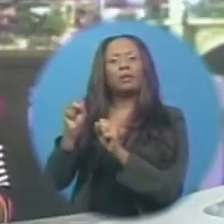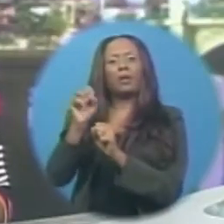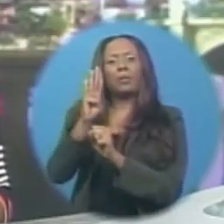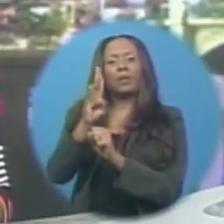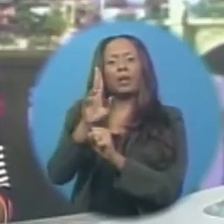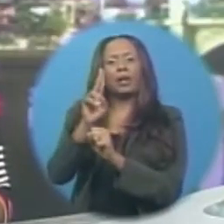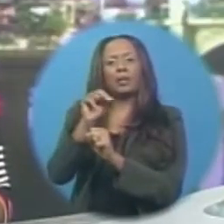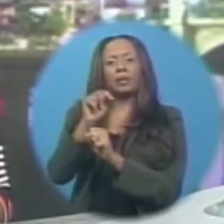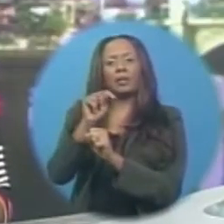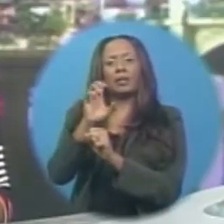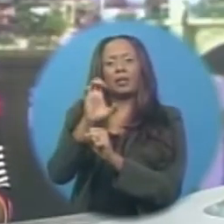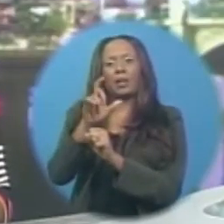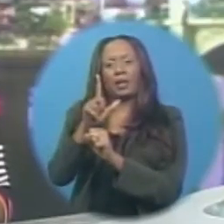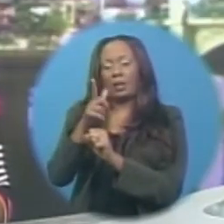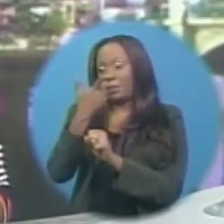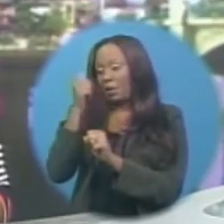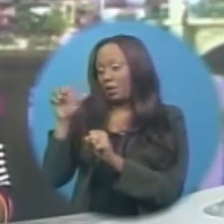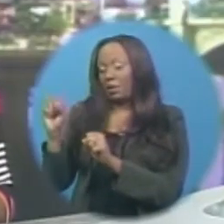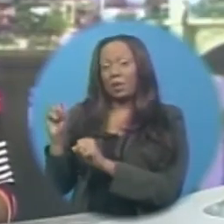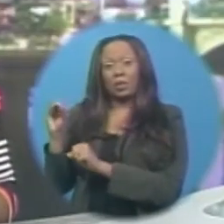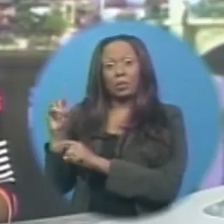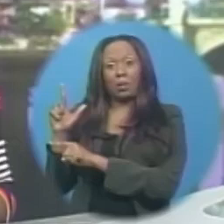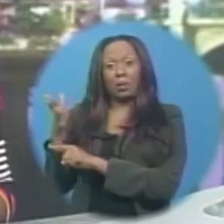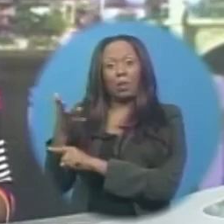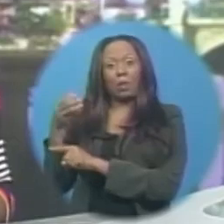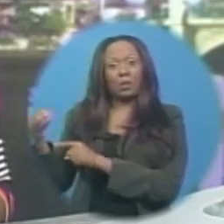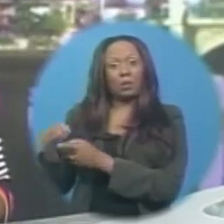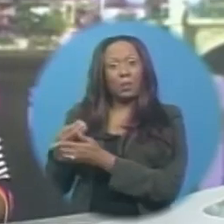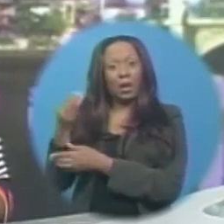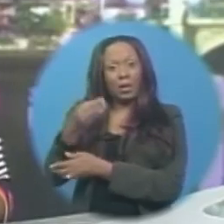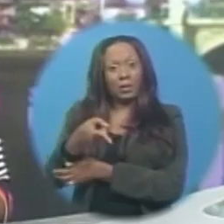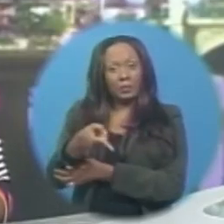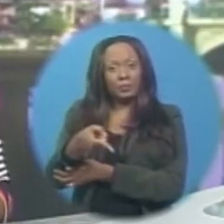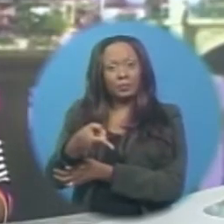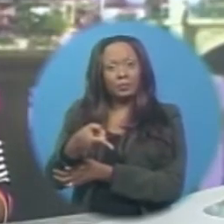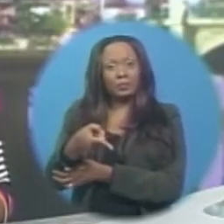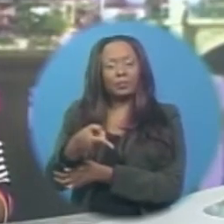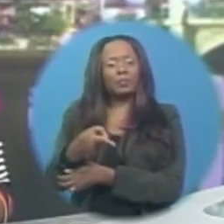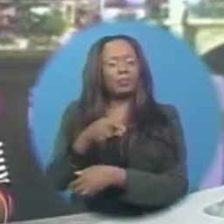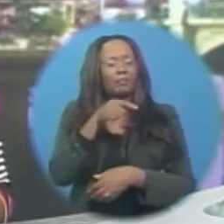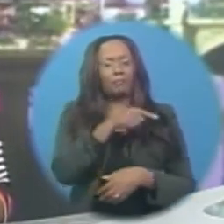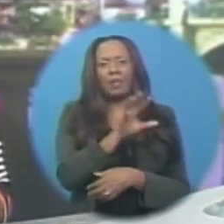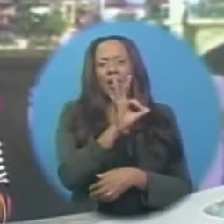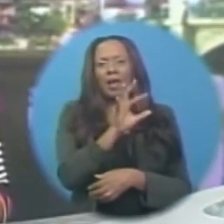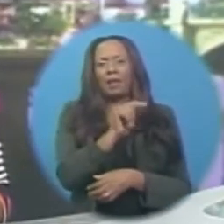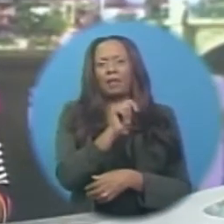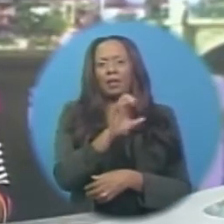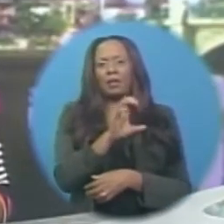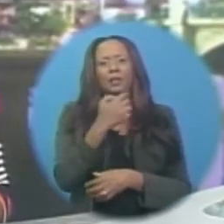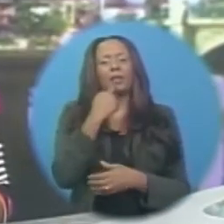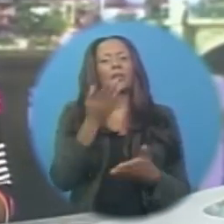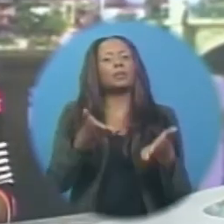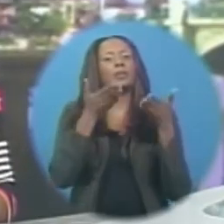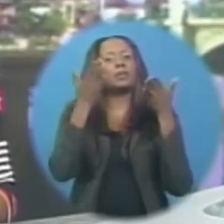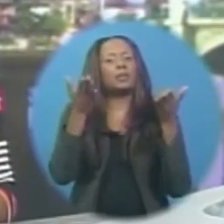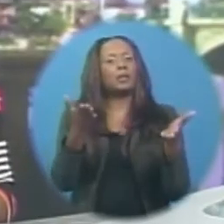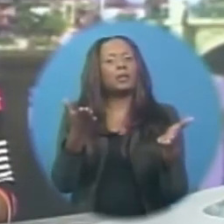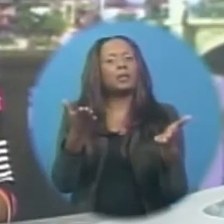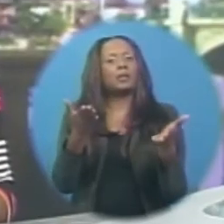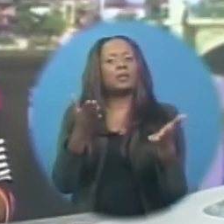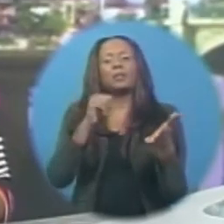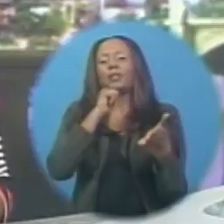acquisition of the BNTCL by SOL. The FTC determined that the proposal, in its present form, would essentially